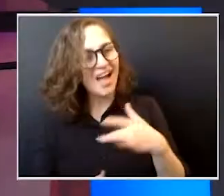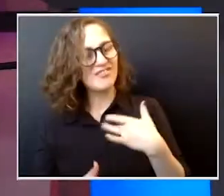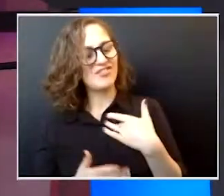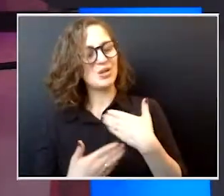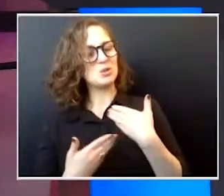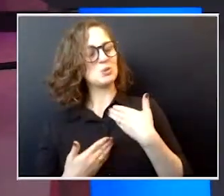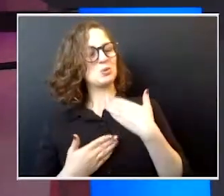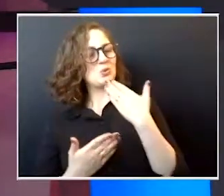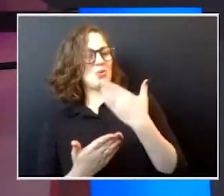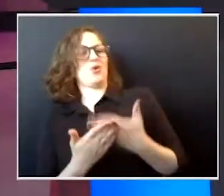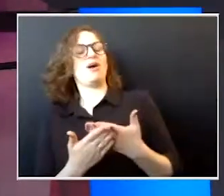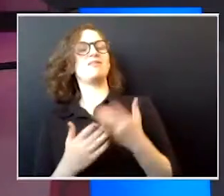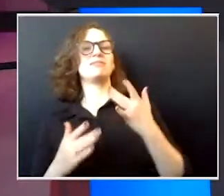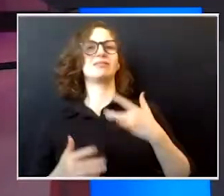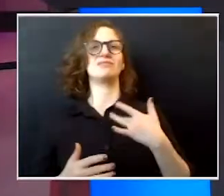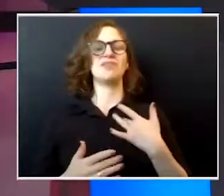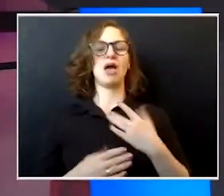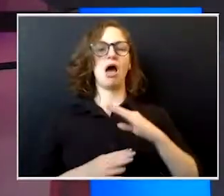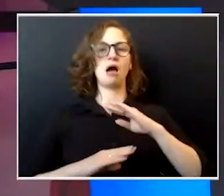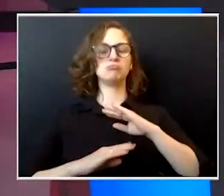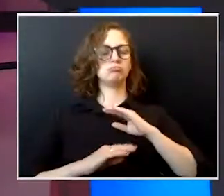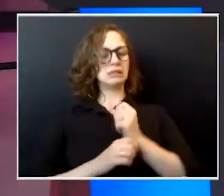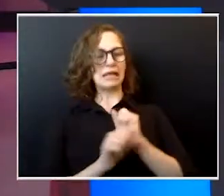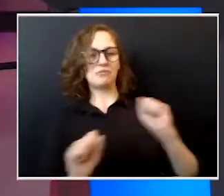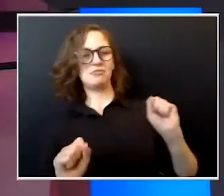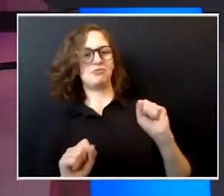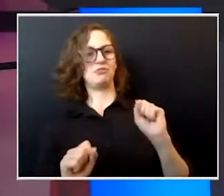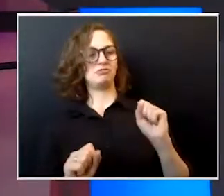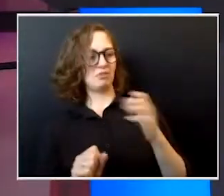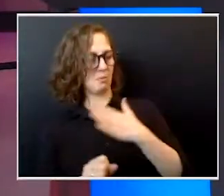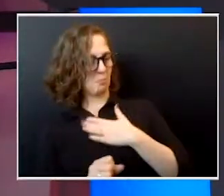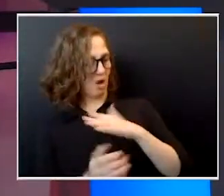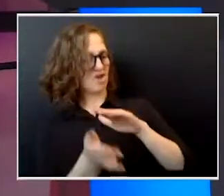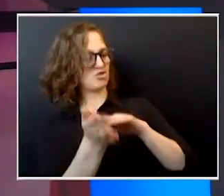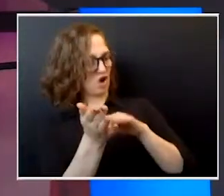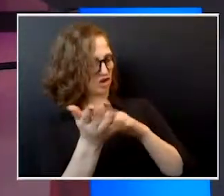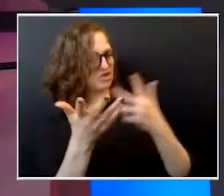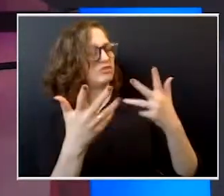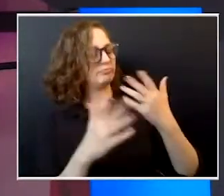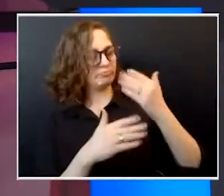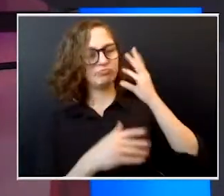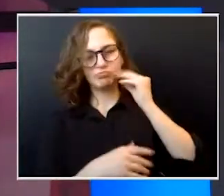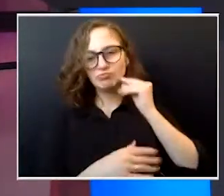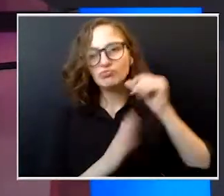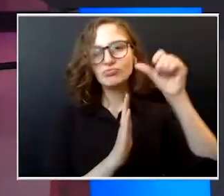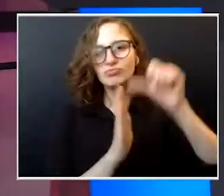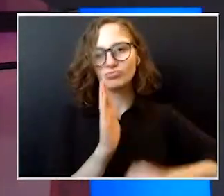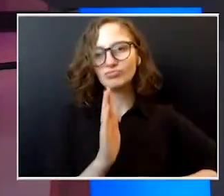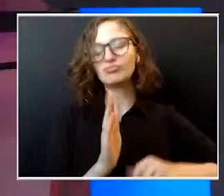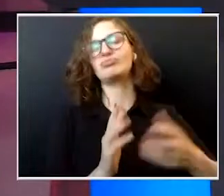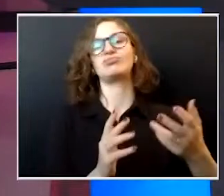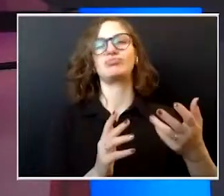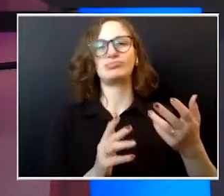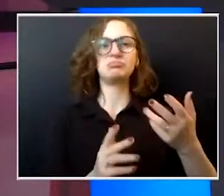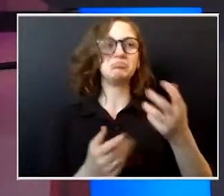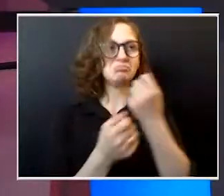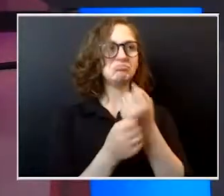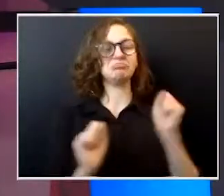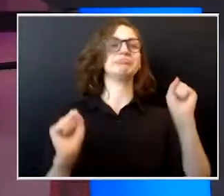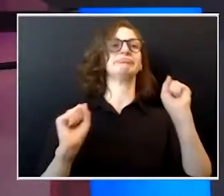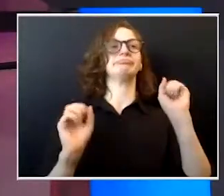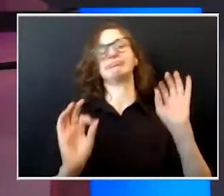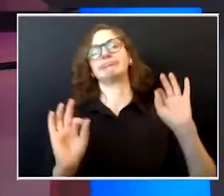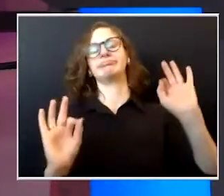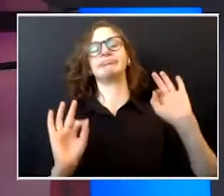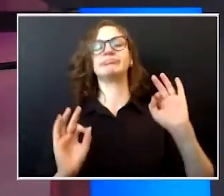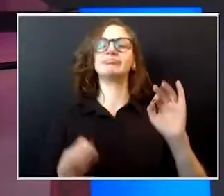I think it's really something to learn this story and hear you talk. I want to bring everyone back for some final thoughts on